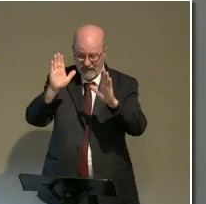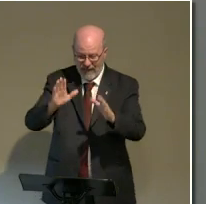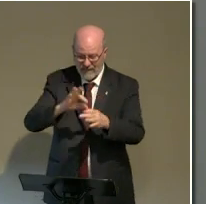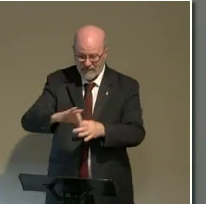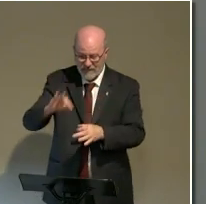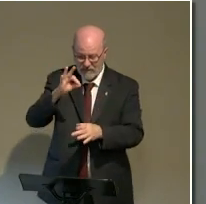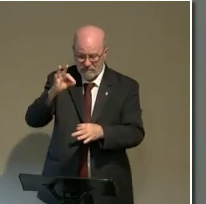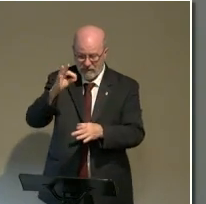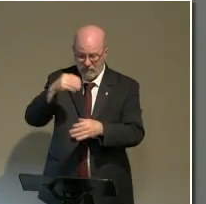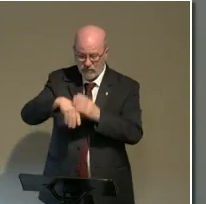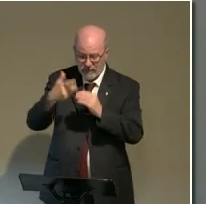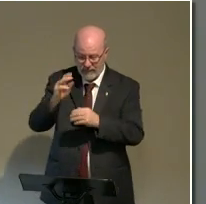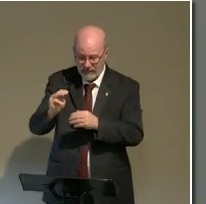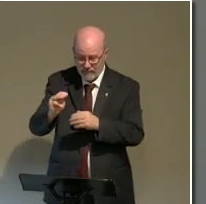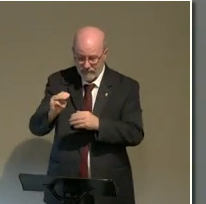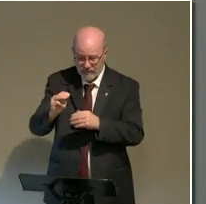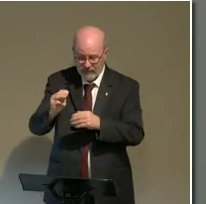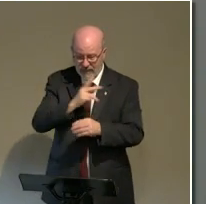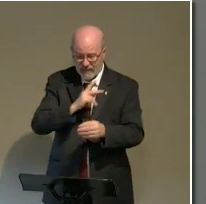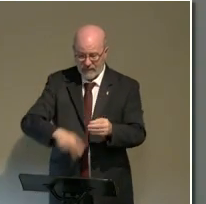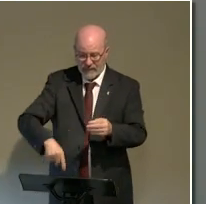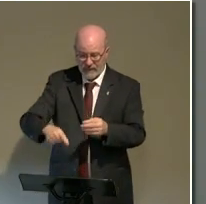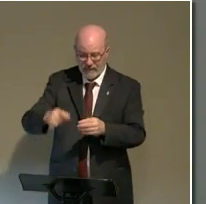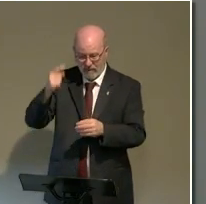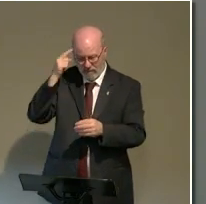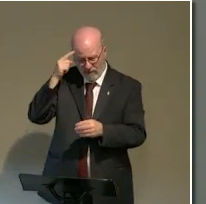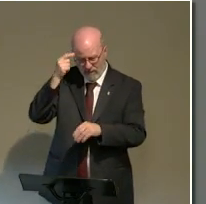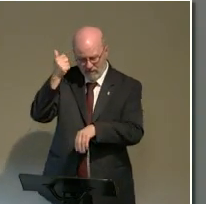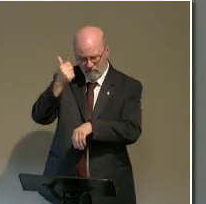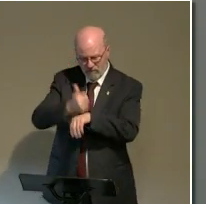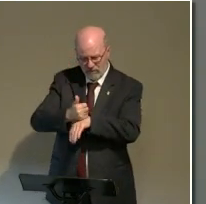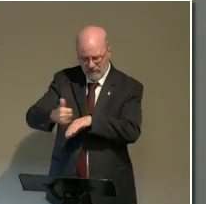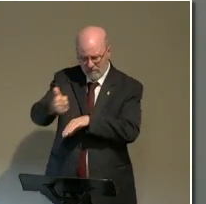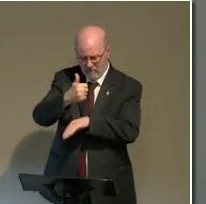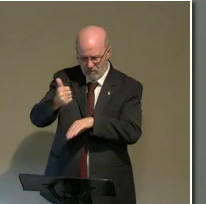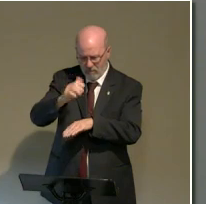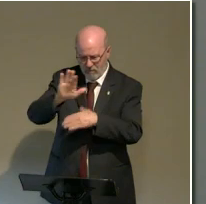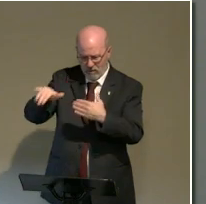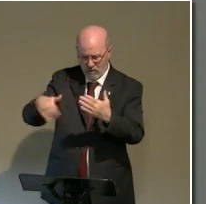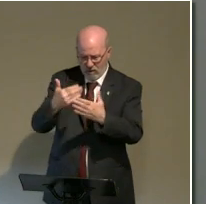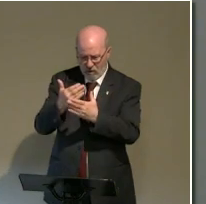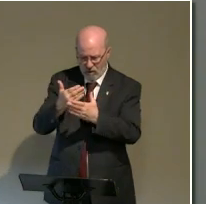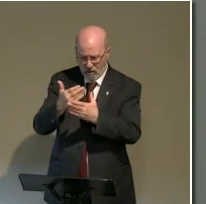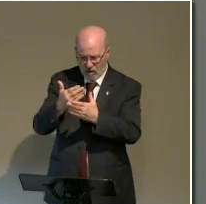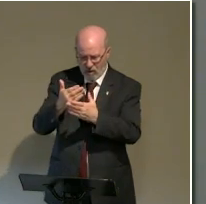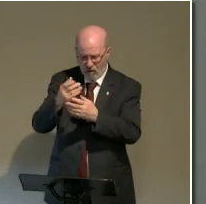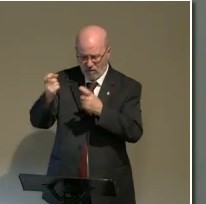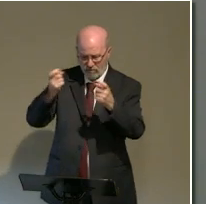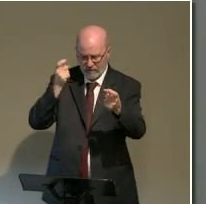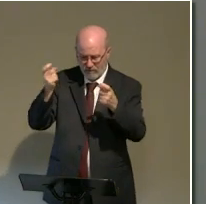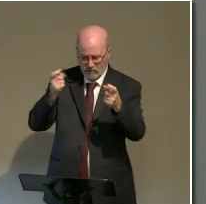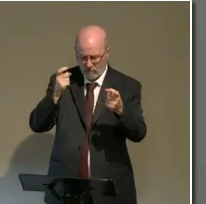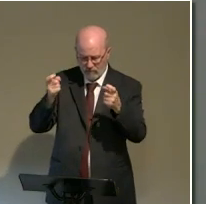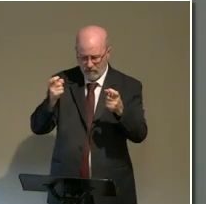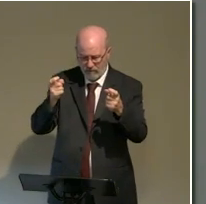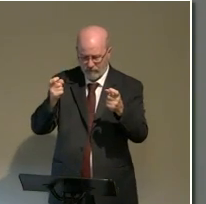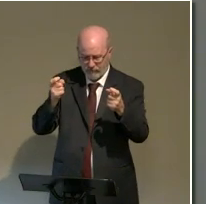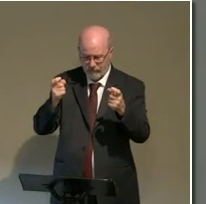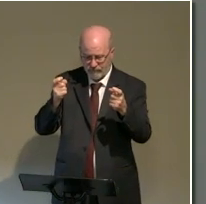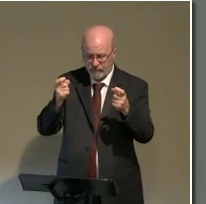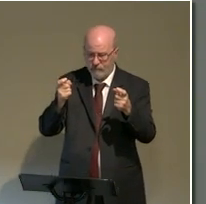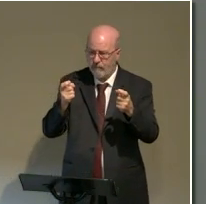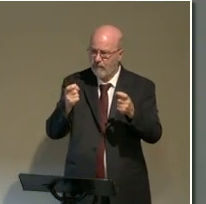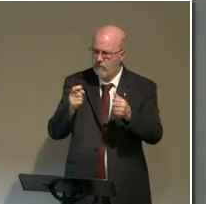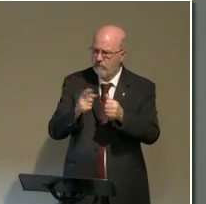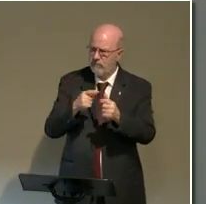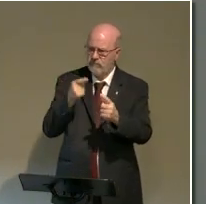an excellent spirit was in him, and the king thought to set him over the whole realm. So